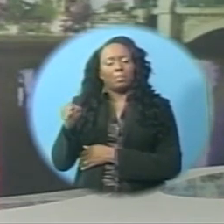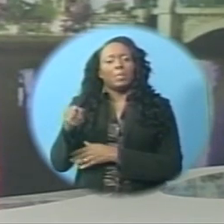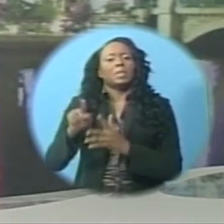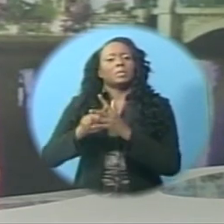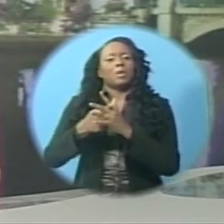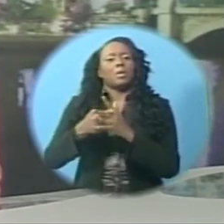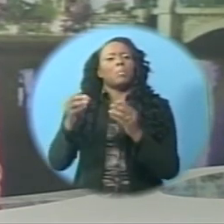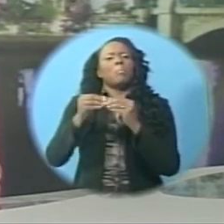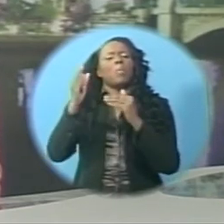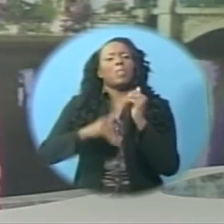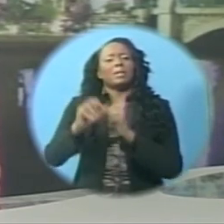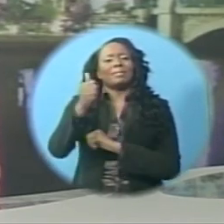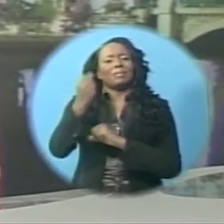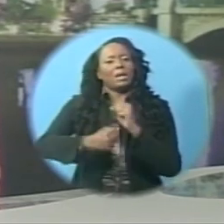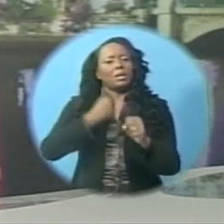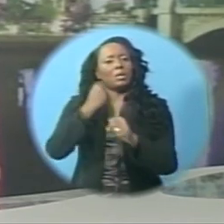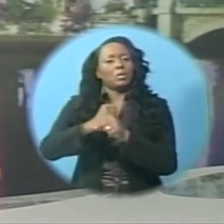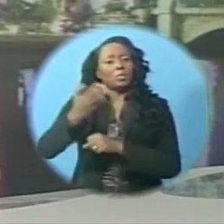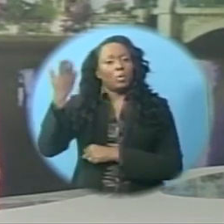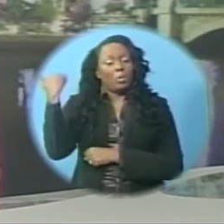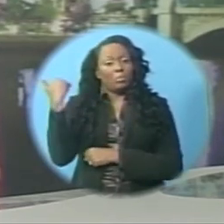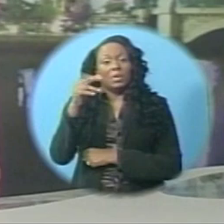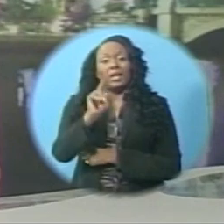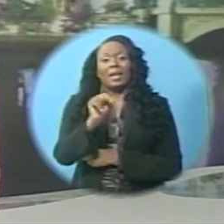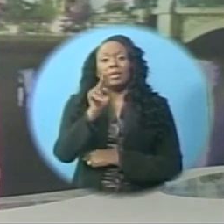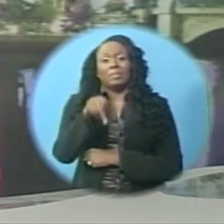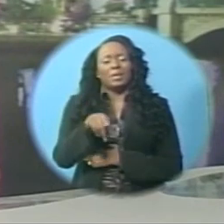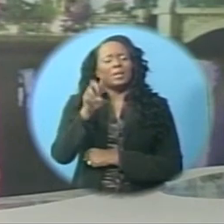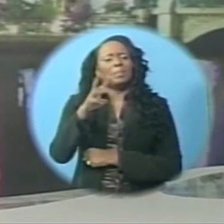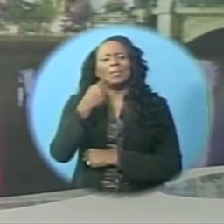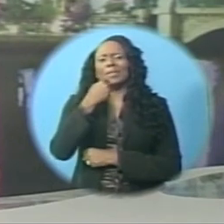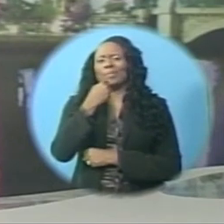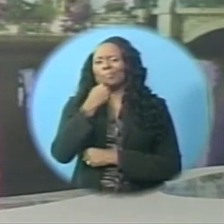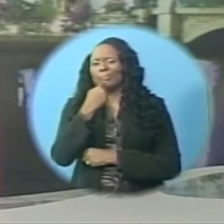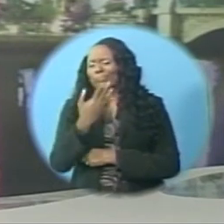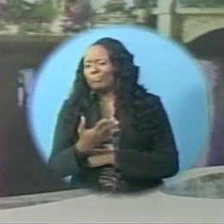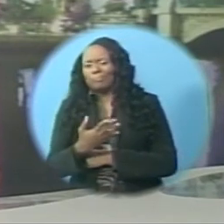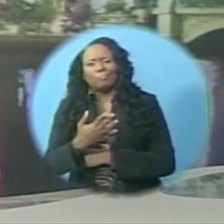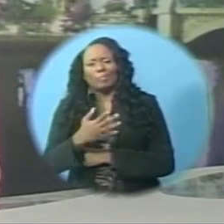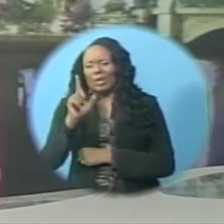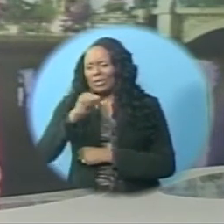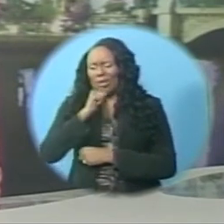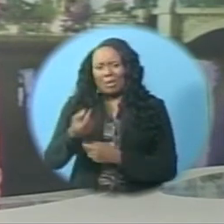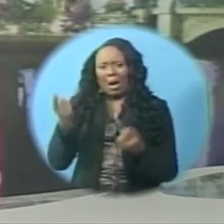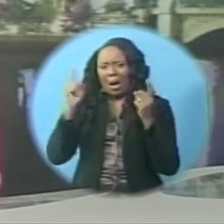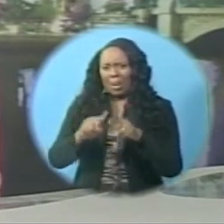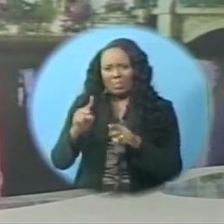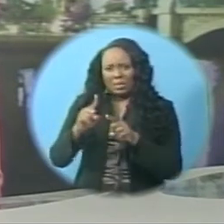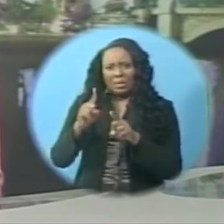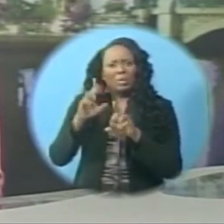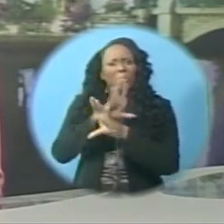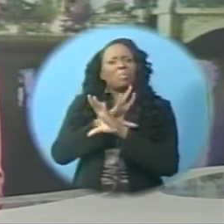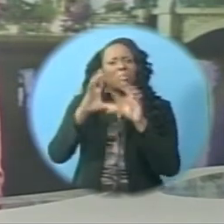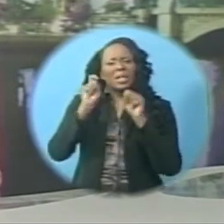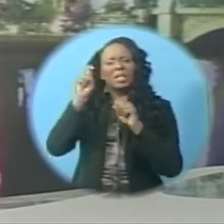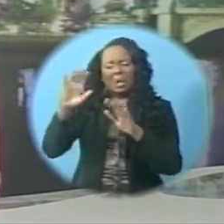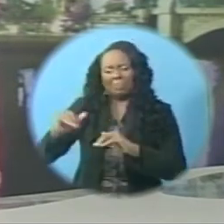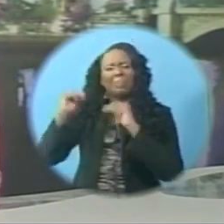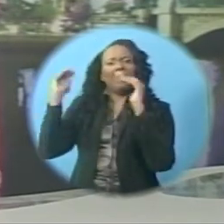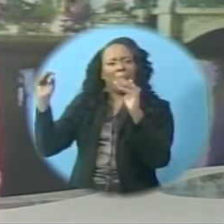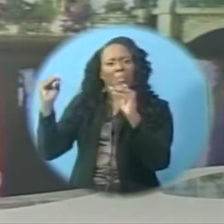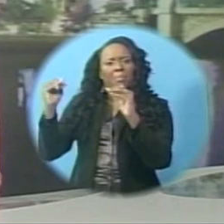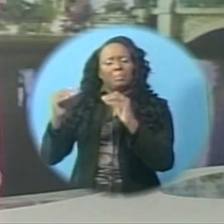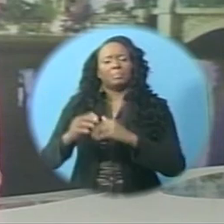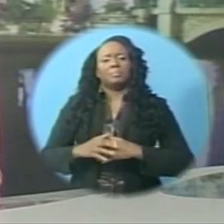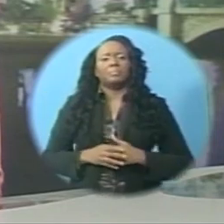decade ago. The NUPW has deemed the move not just an attack on their president, but on the trade union movement in general.